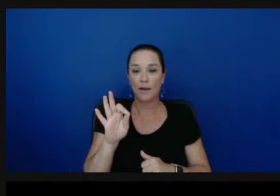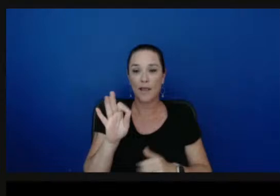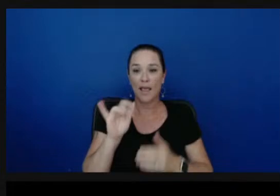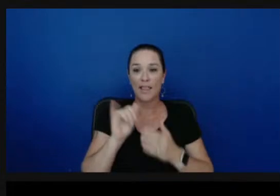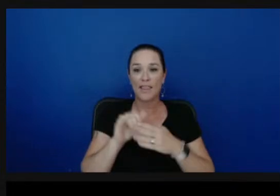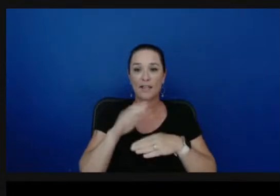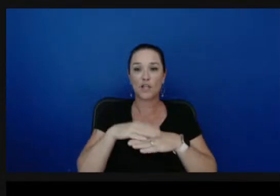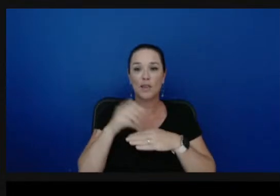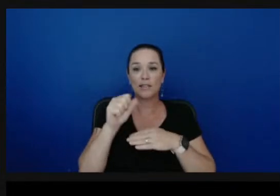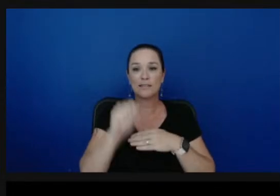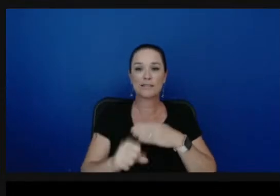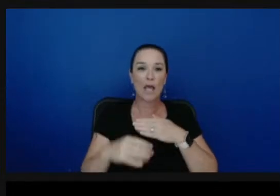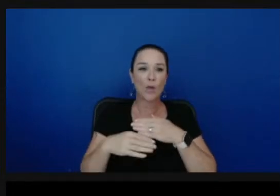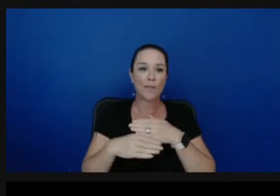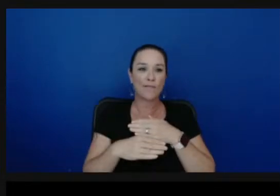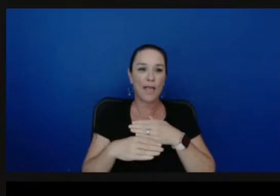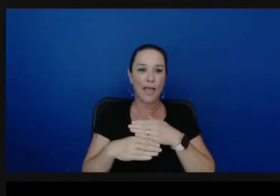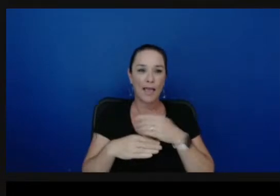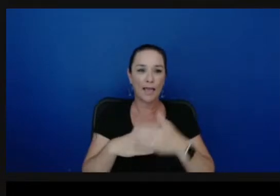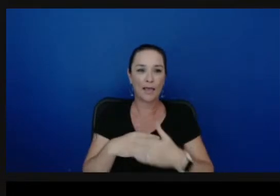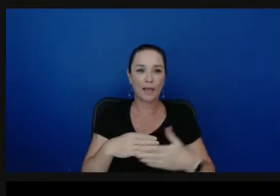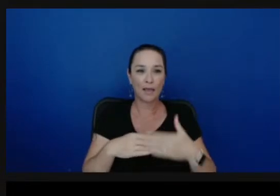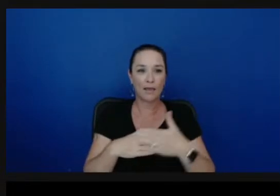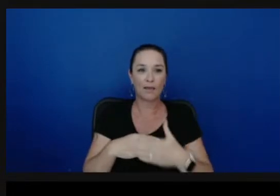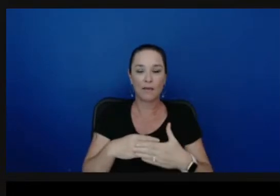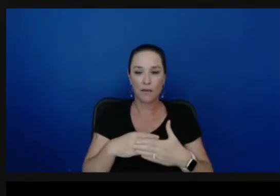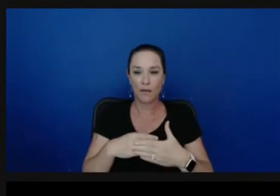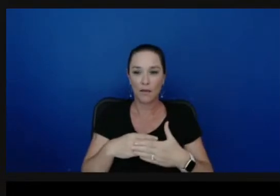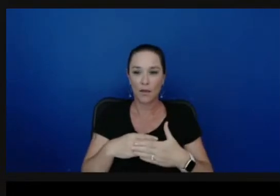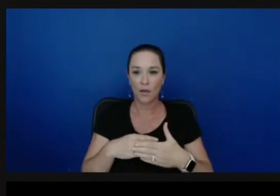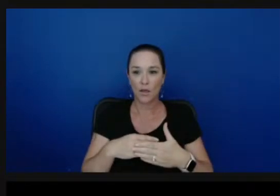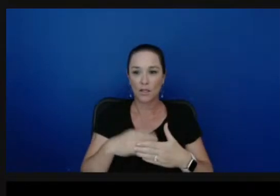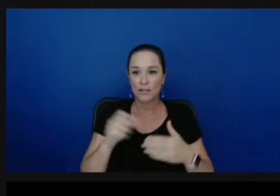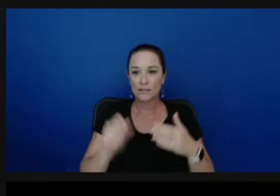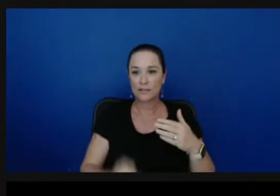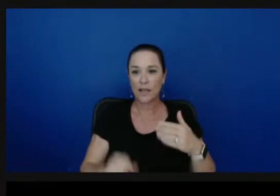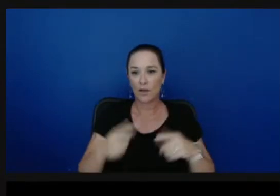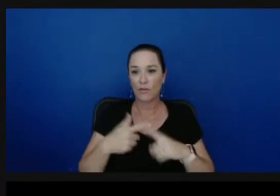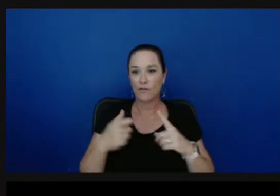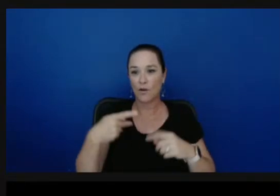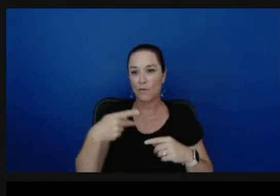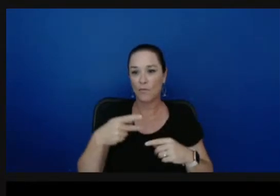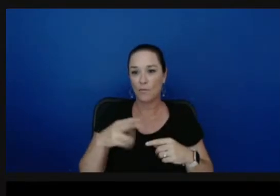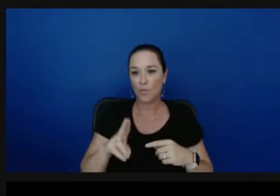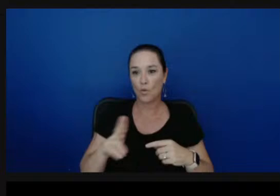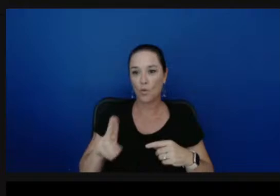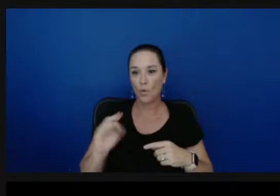flank, south of the Pu'o region.